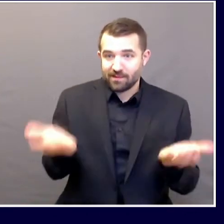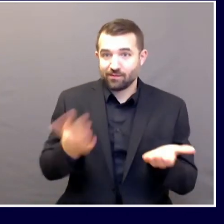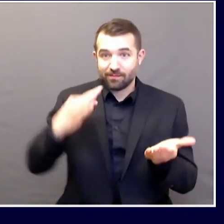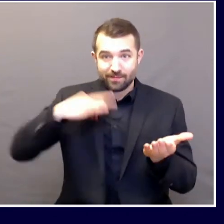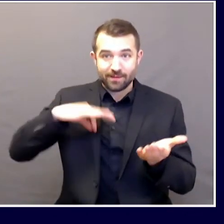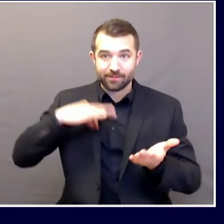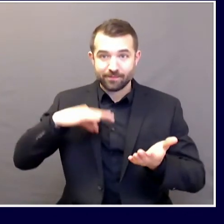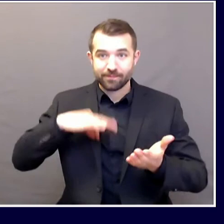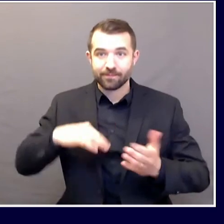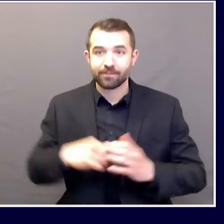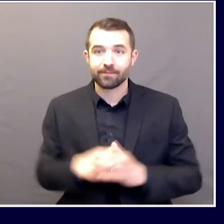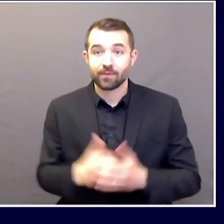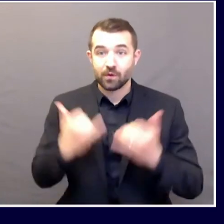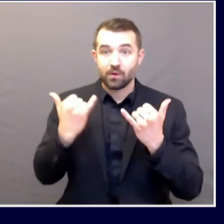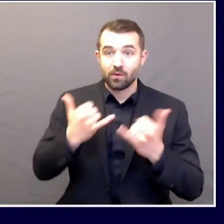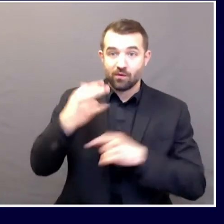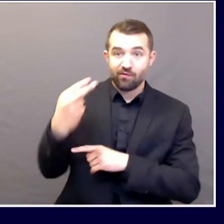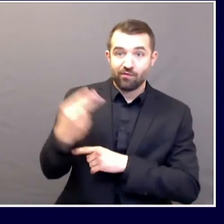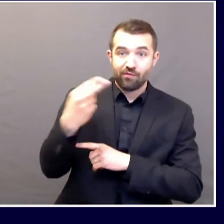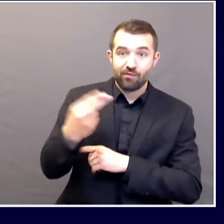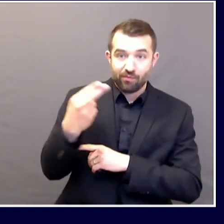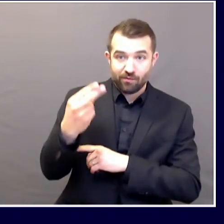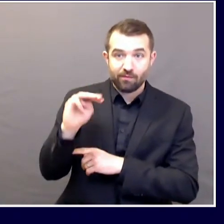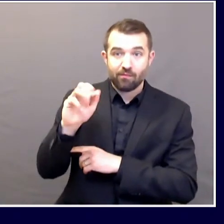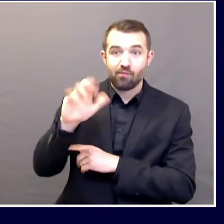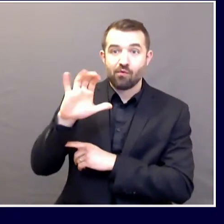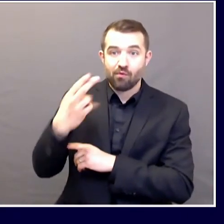today, Thursday, March 18th,